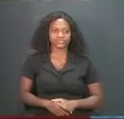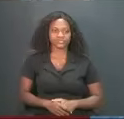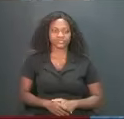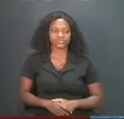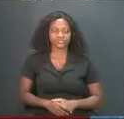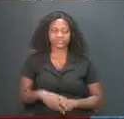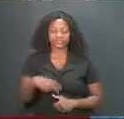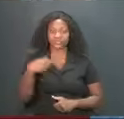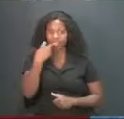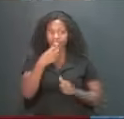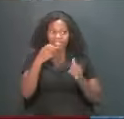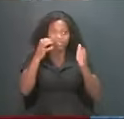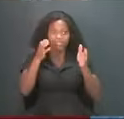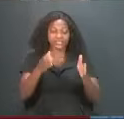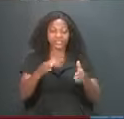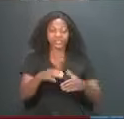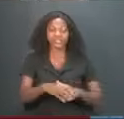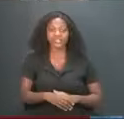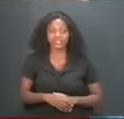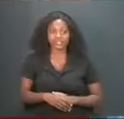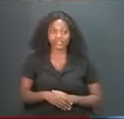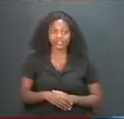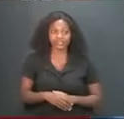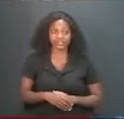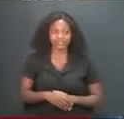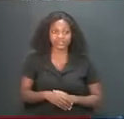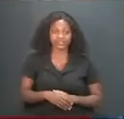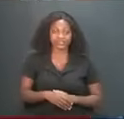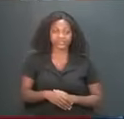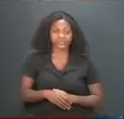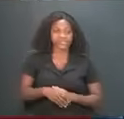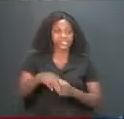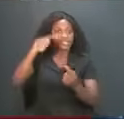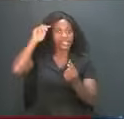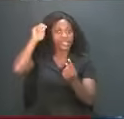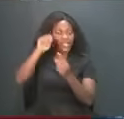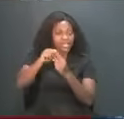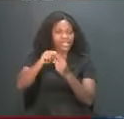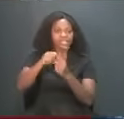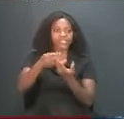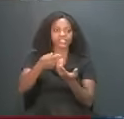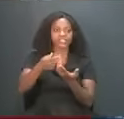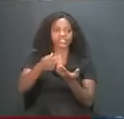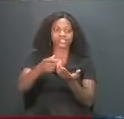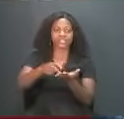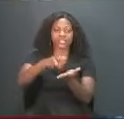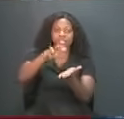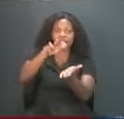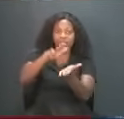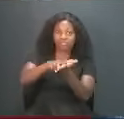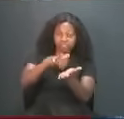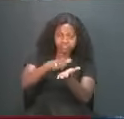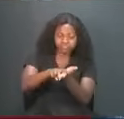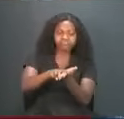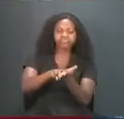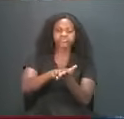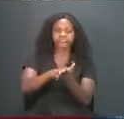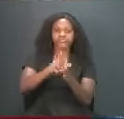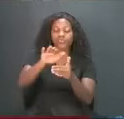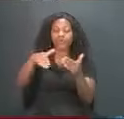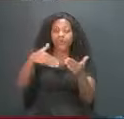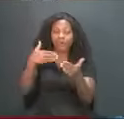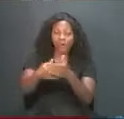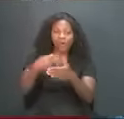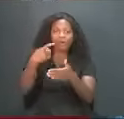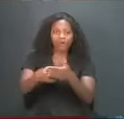Mr. Speaker, the target date for the passage of the appropriation will be met by this House. We will